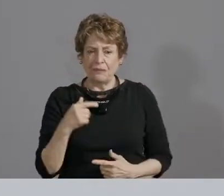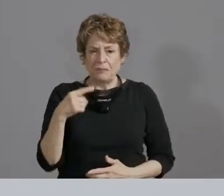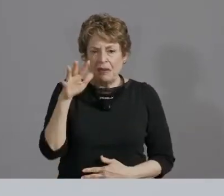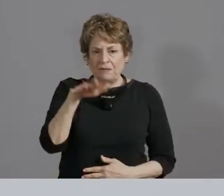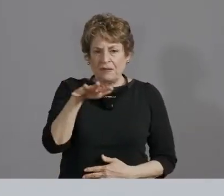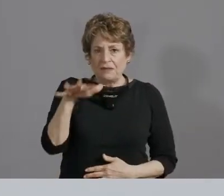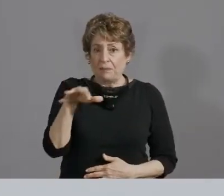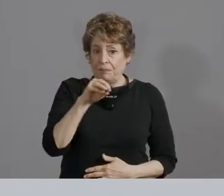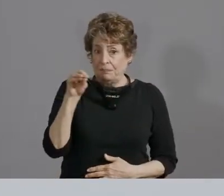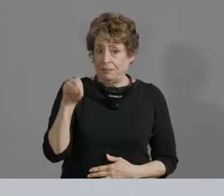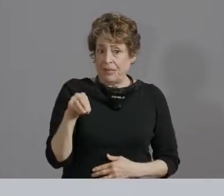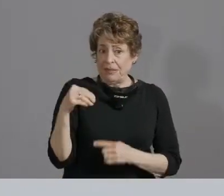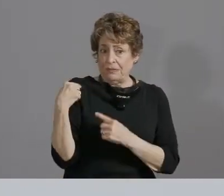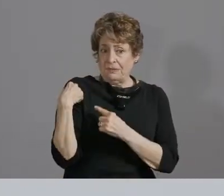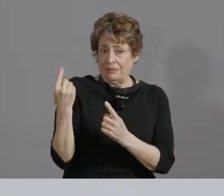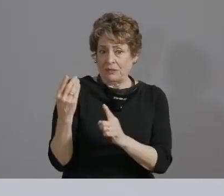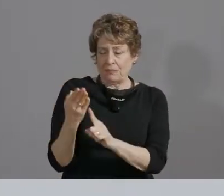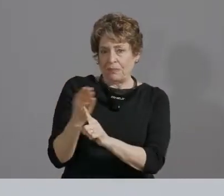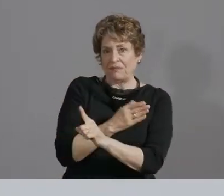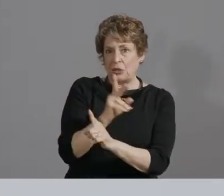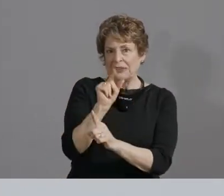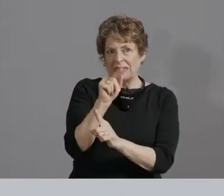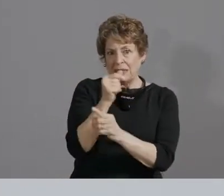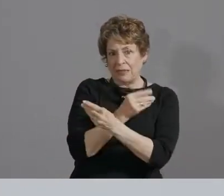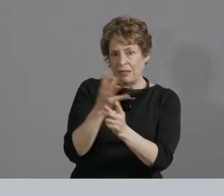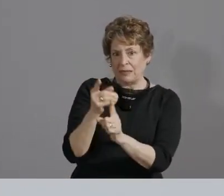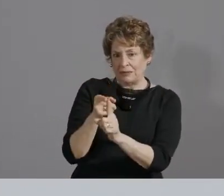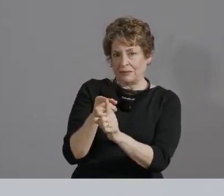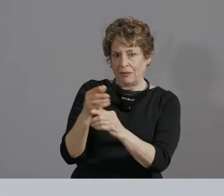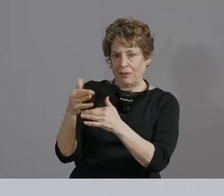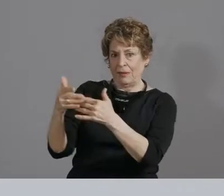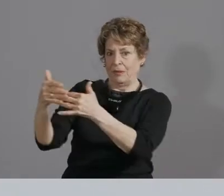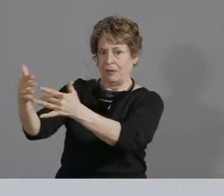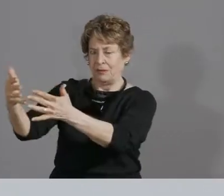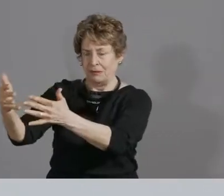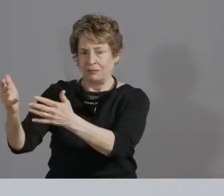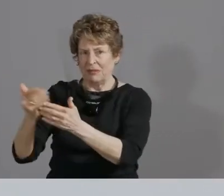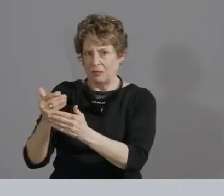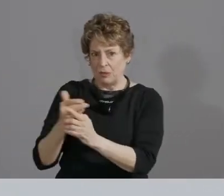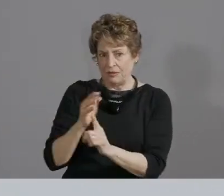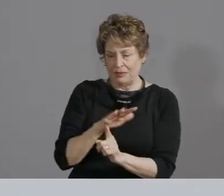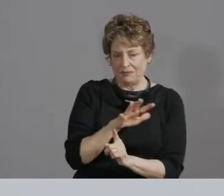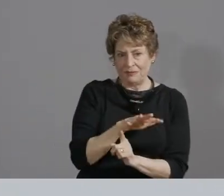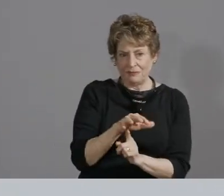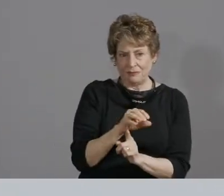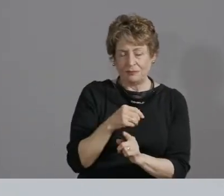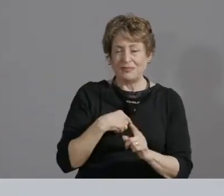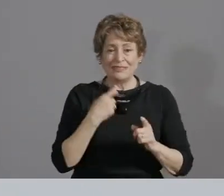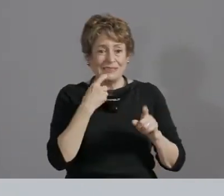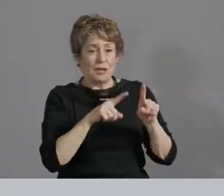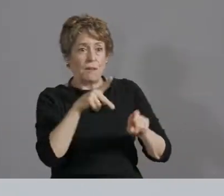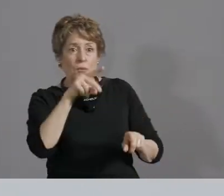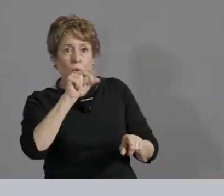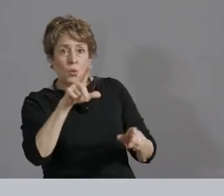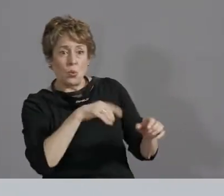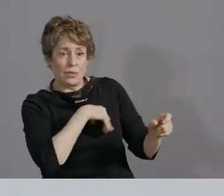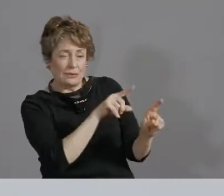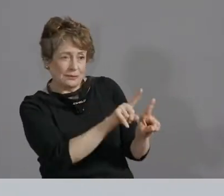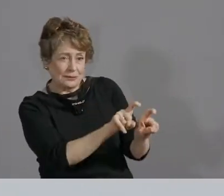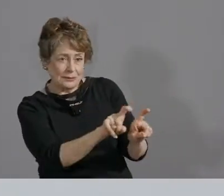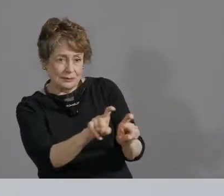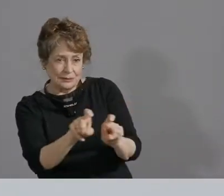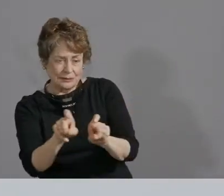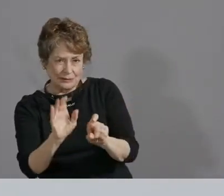people, even before the data came out, were ready to do it. The most recent poll I saw showed about 63%. So